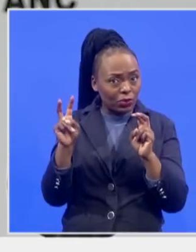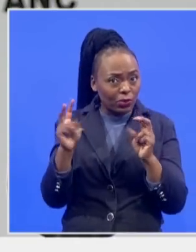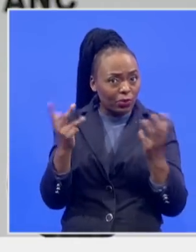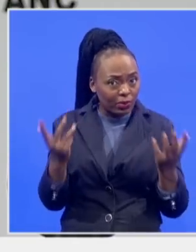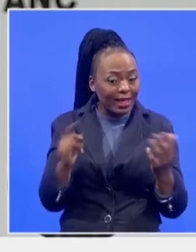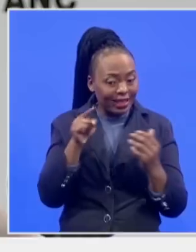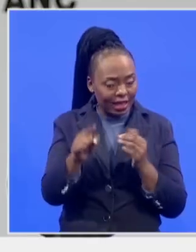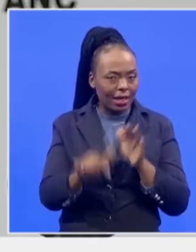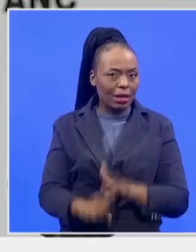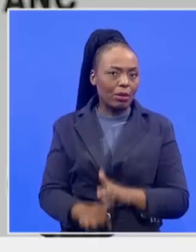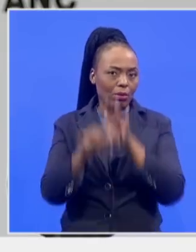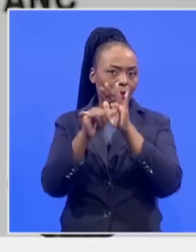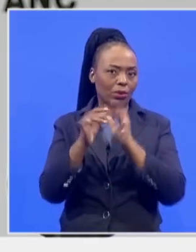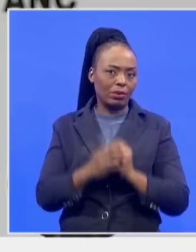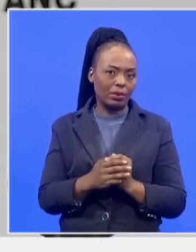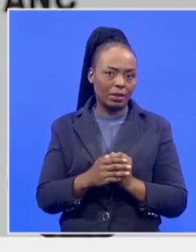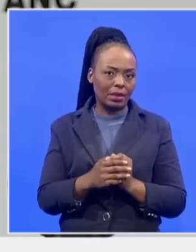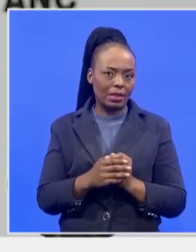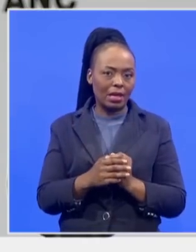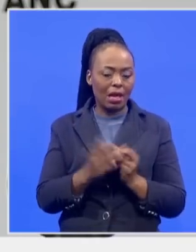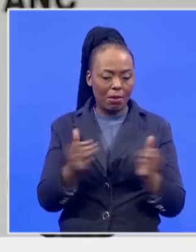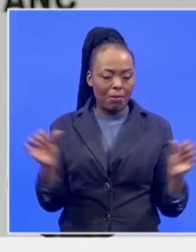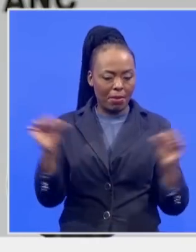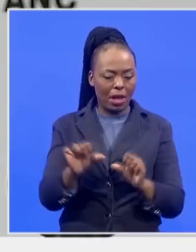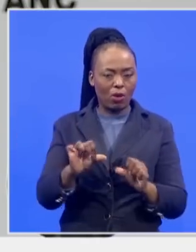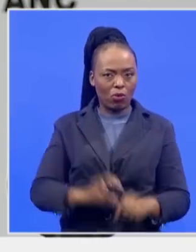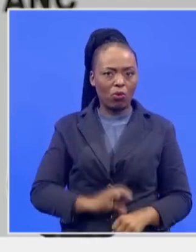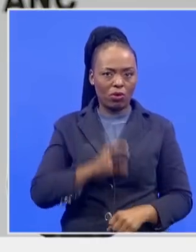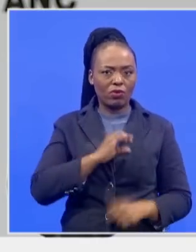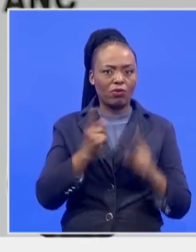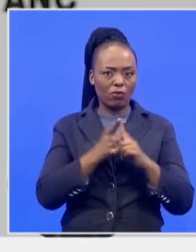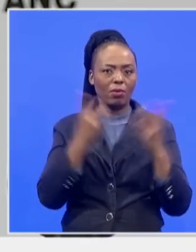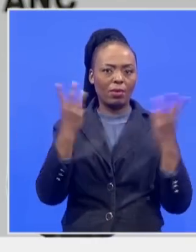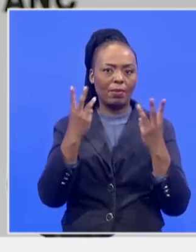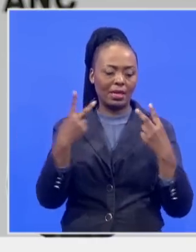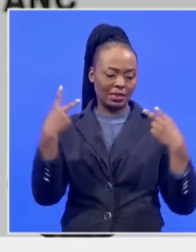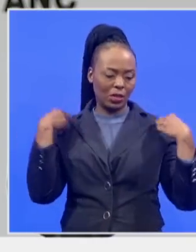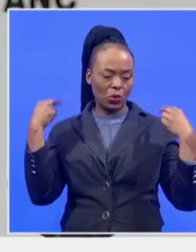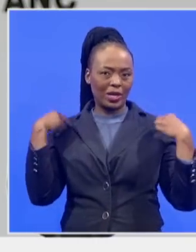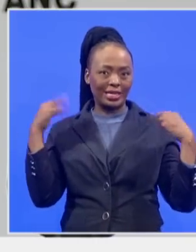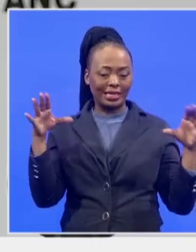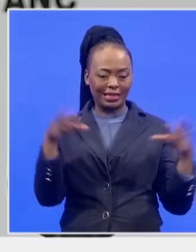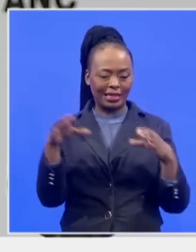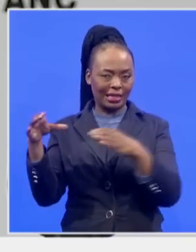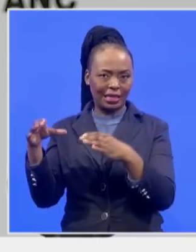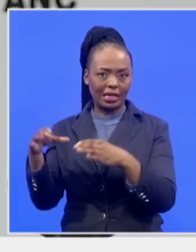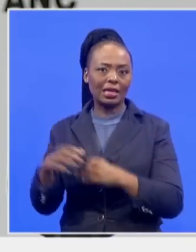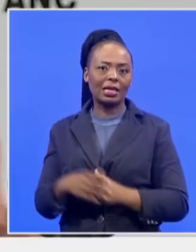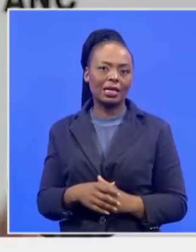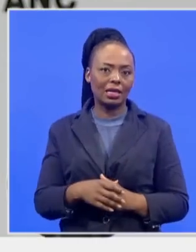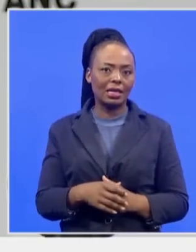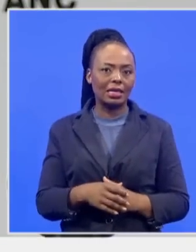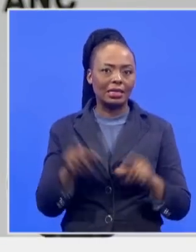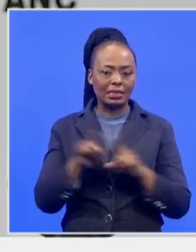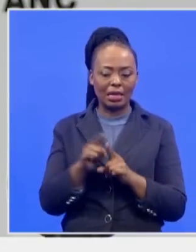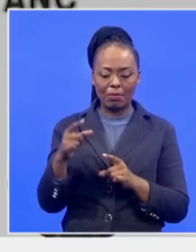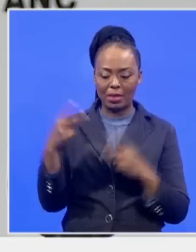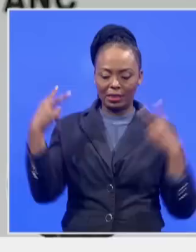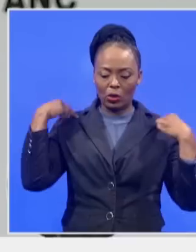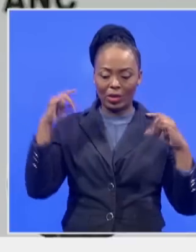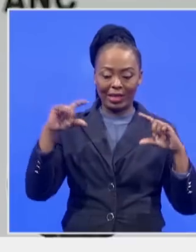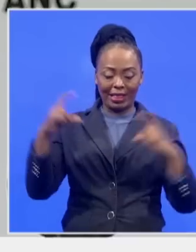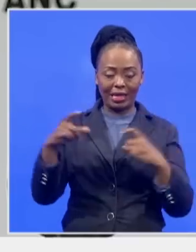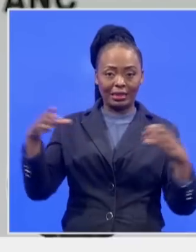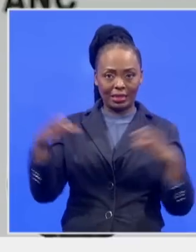what is important. We've got to instill confidence that our security forces, and in particular the cluster, is able to deal